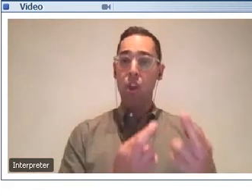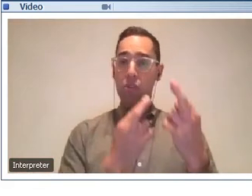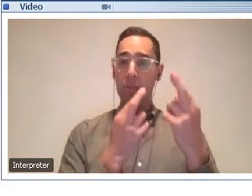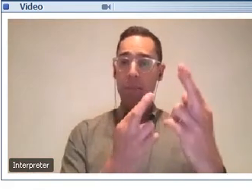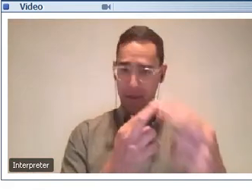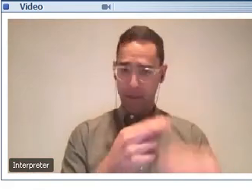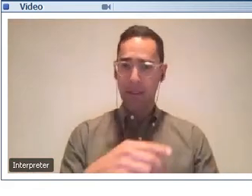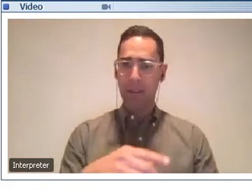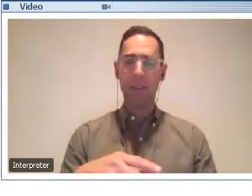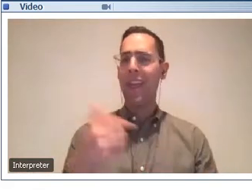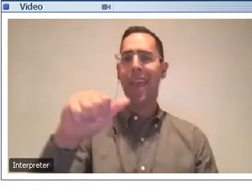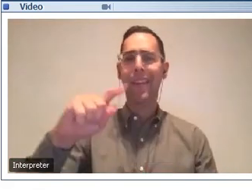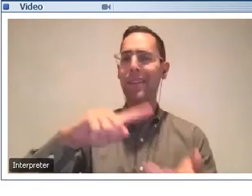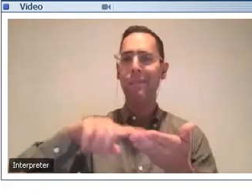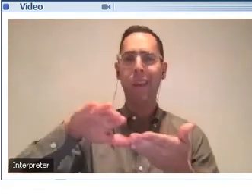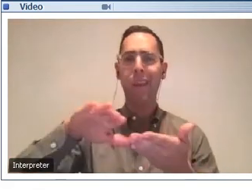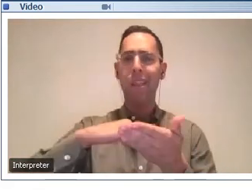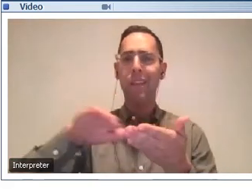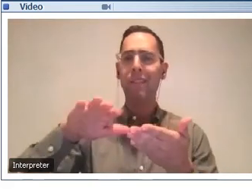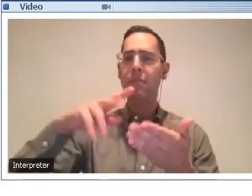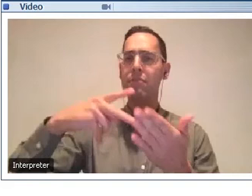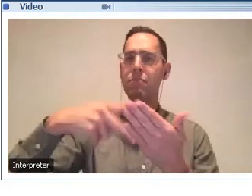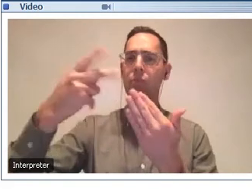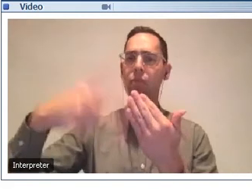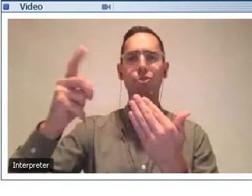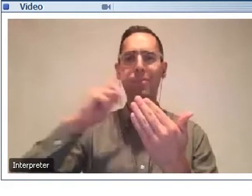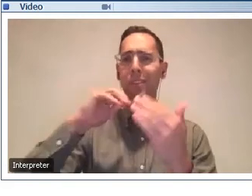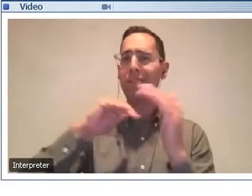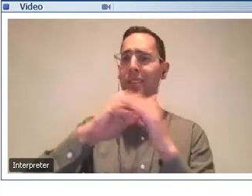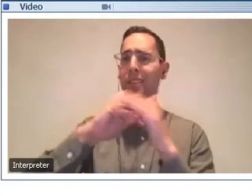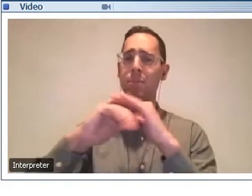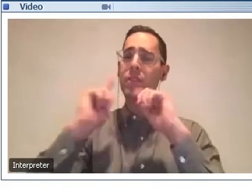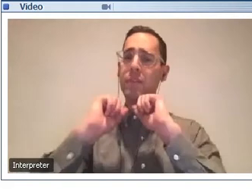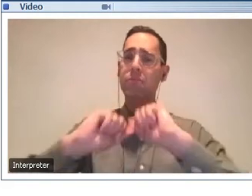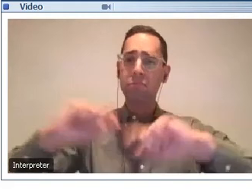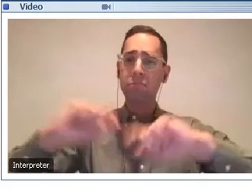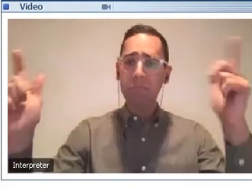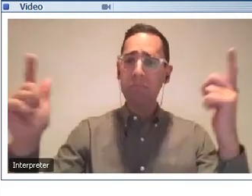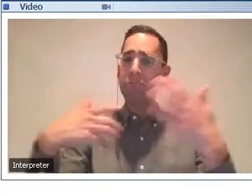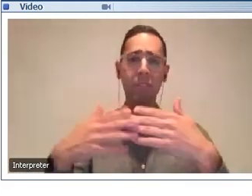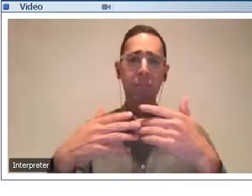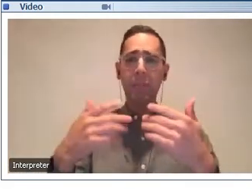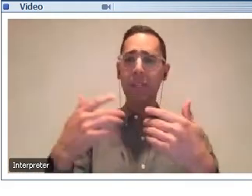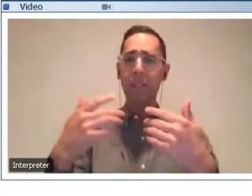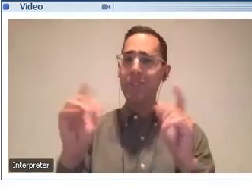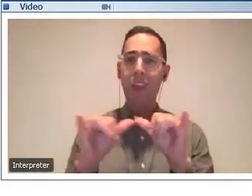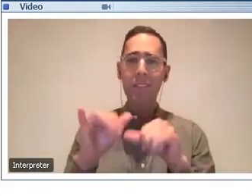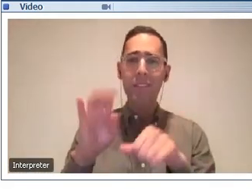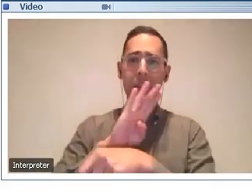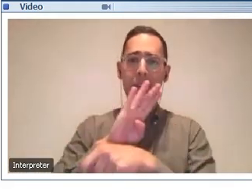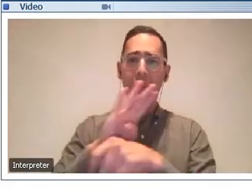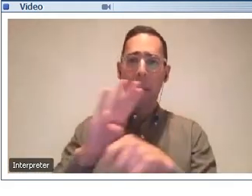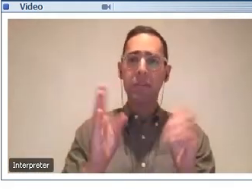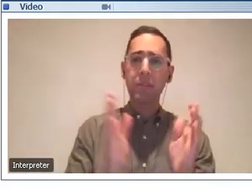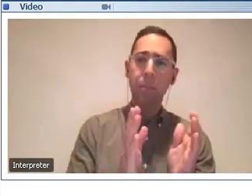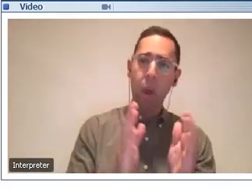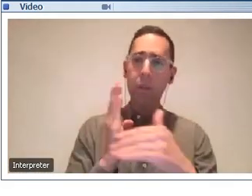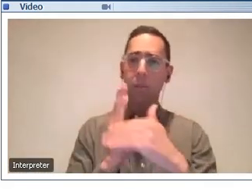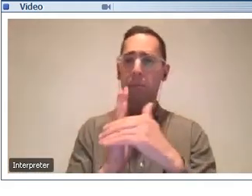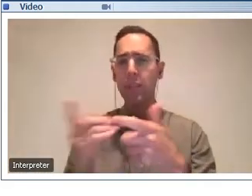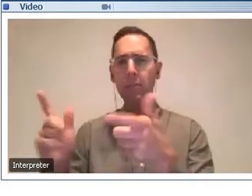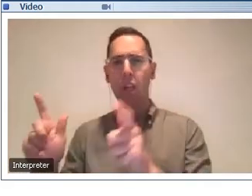working people. And that includes workers at large, medium, and small companies, so no matter what the size of the business.